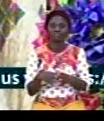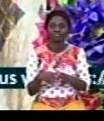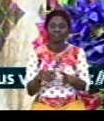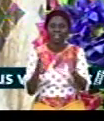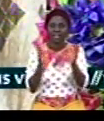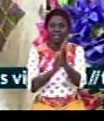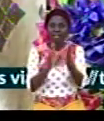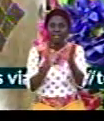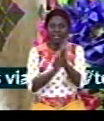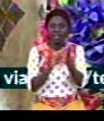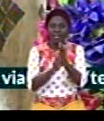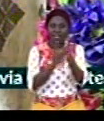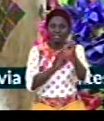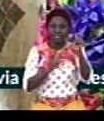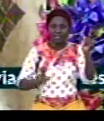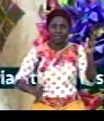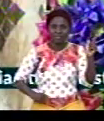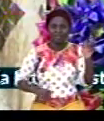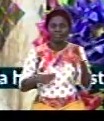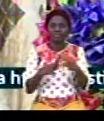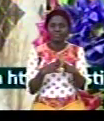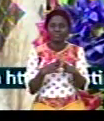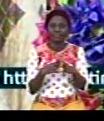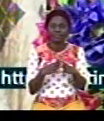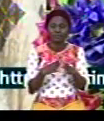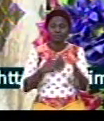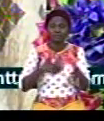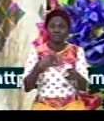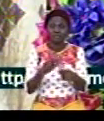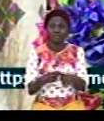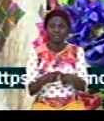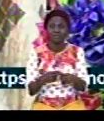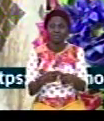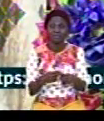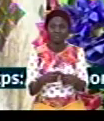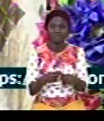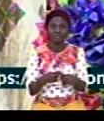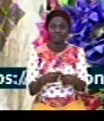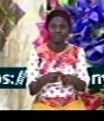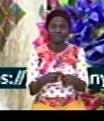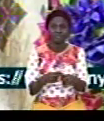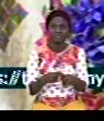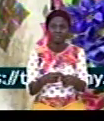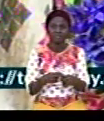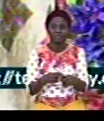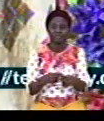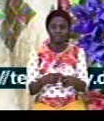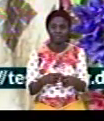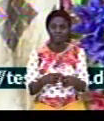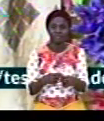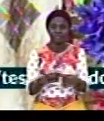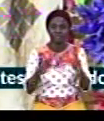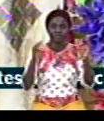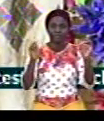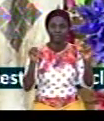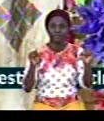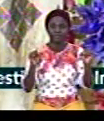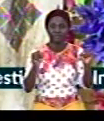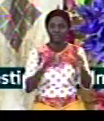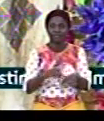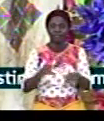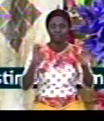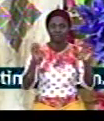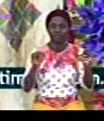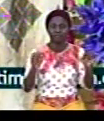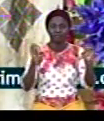Praise the Lord. My name is Sister Selina Moses. I come from